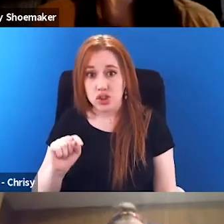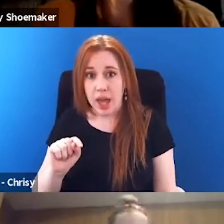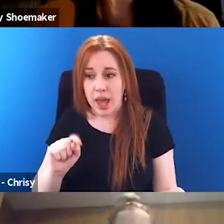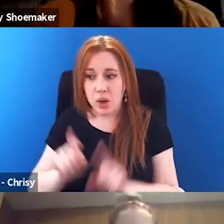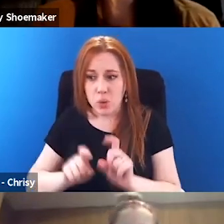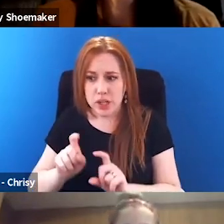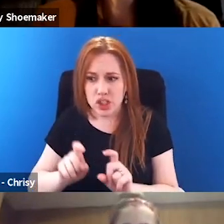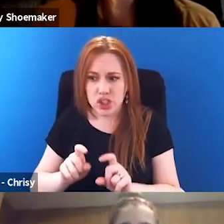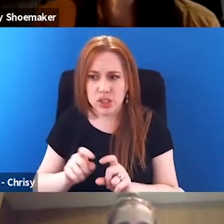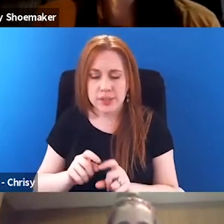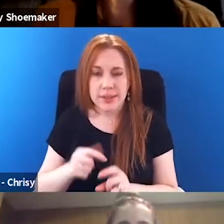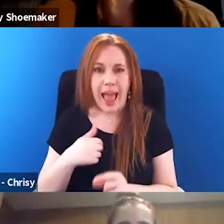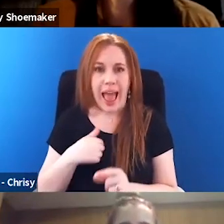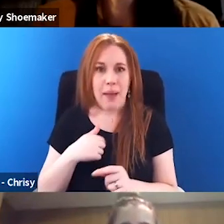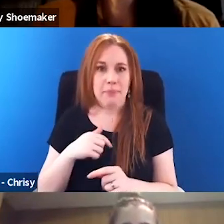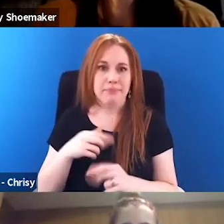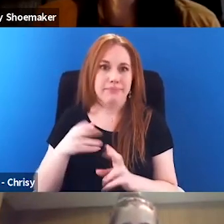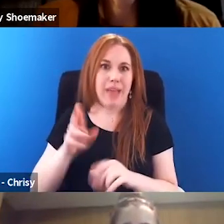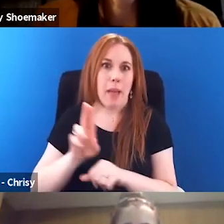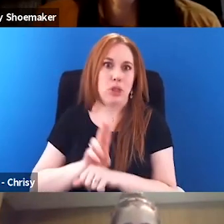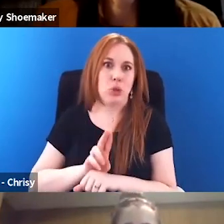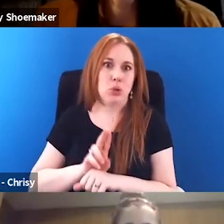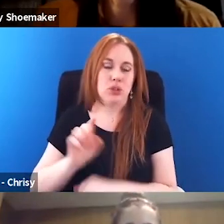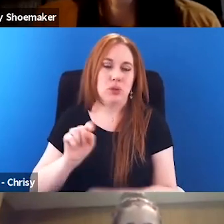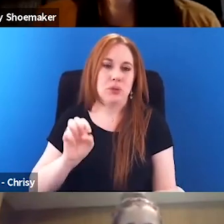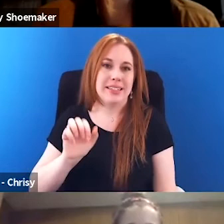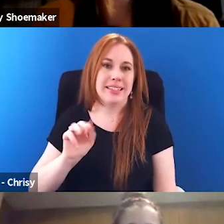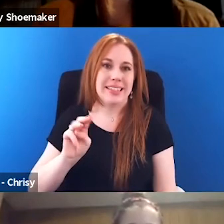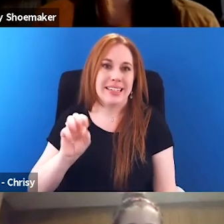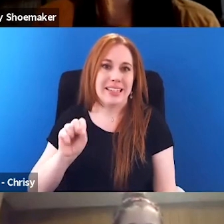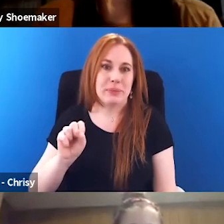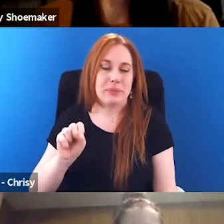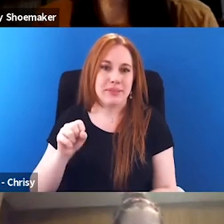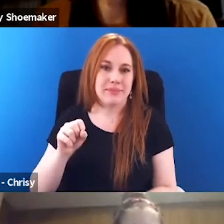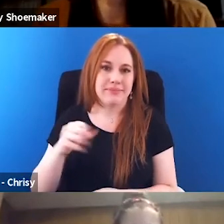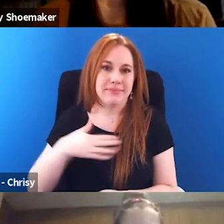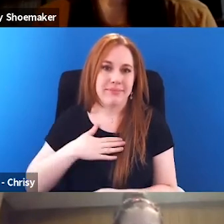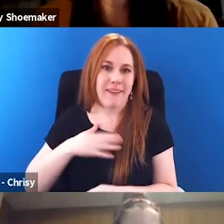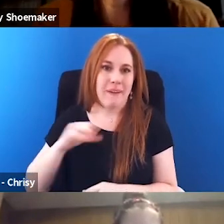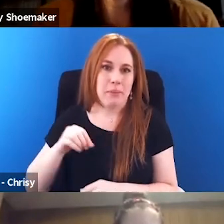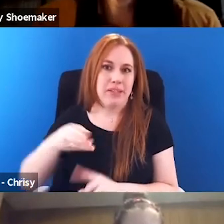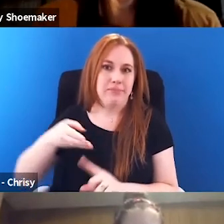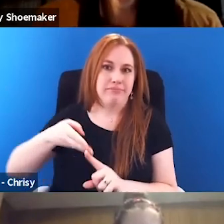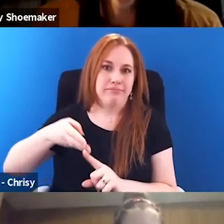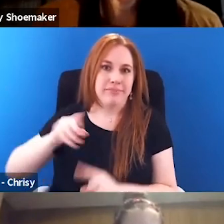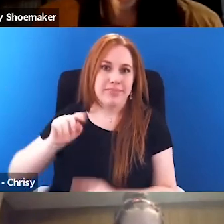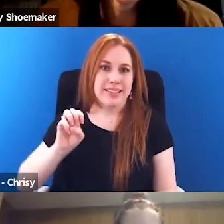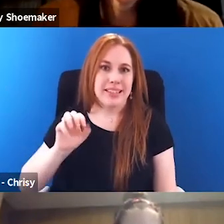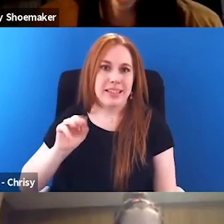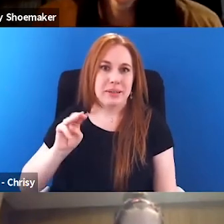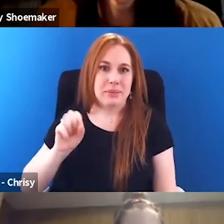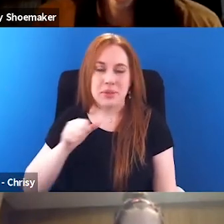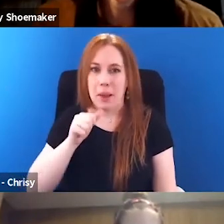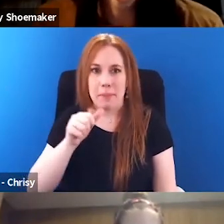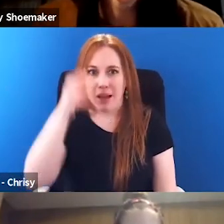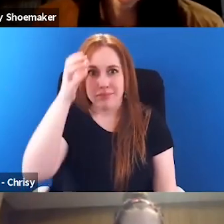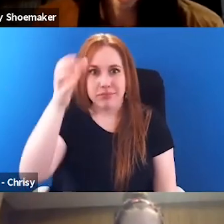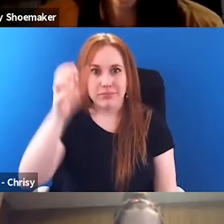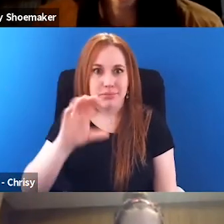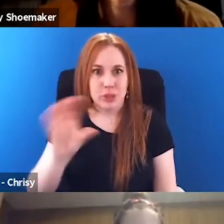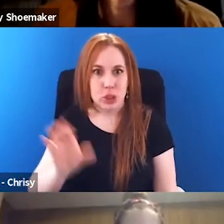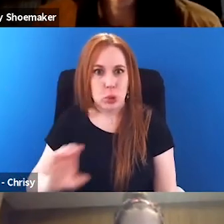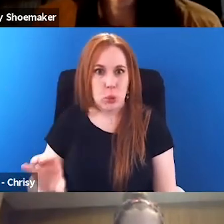How I'm a Teams person, not by choice but by force. So I don't really know Zoom technology as